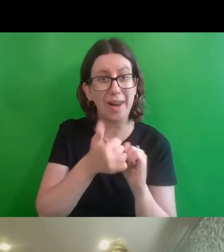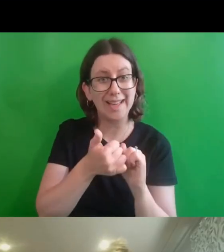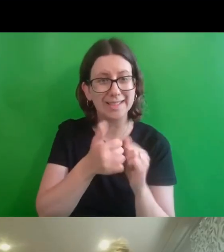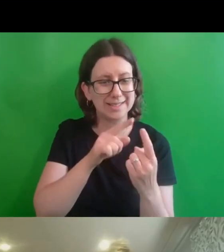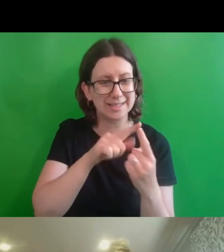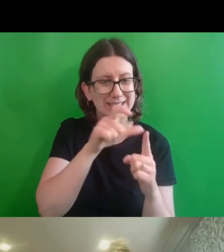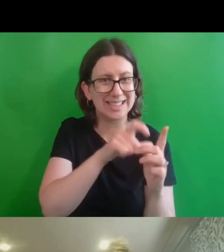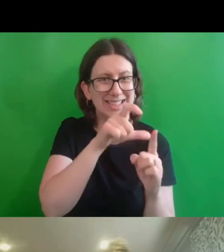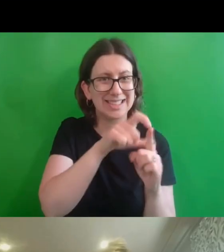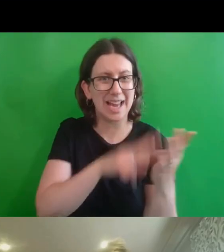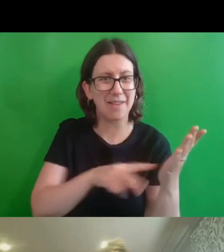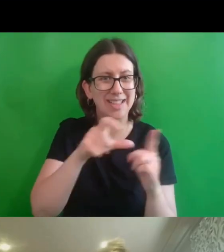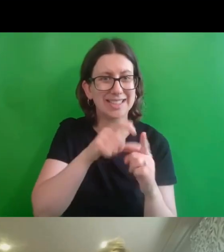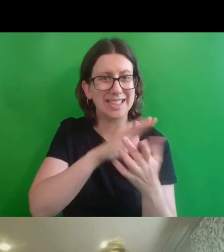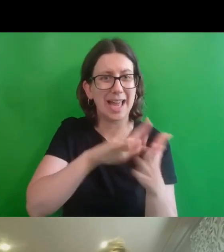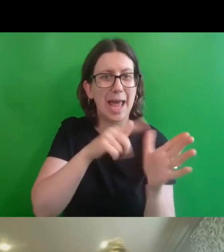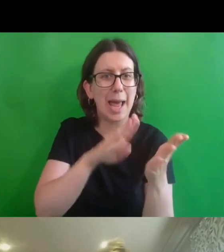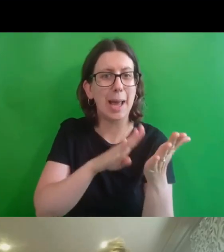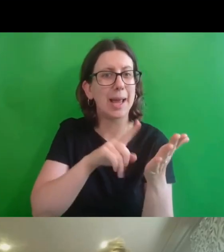David Heyman,